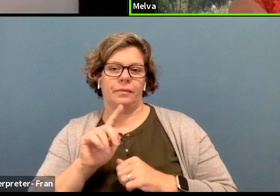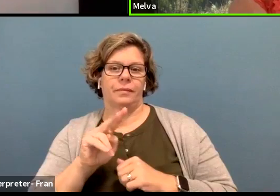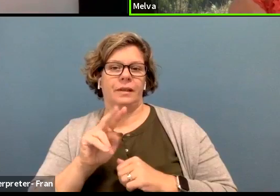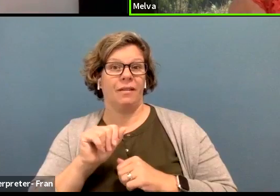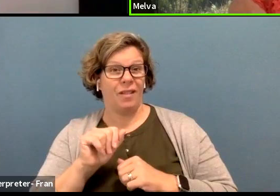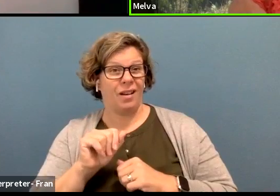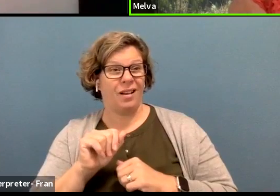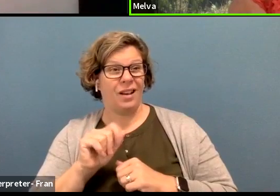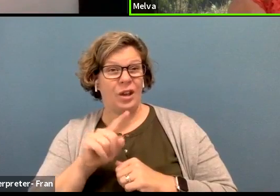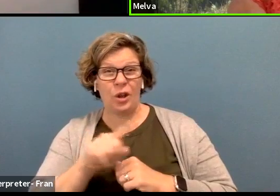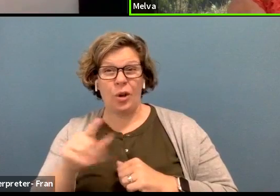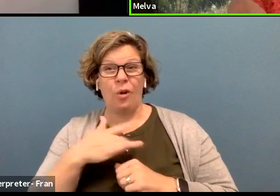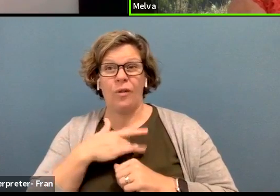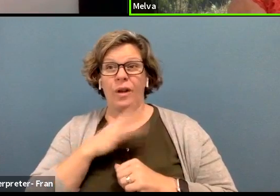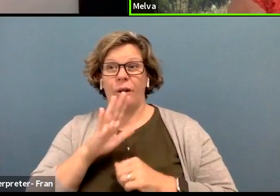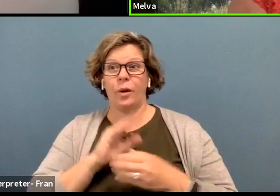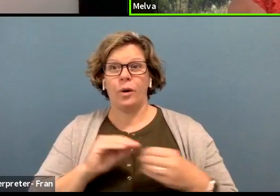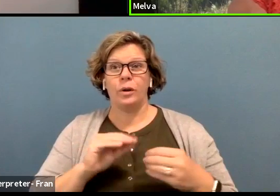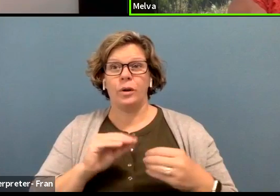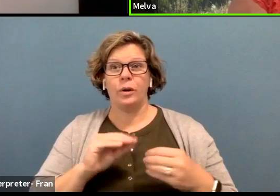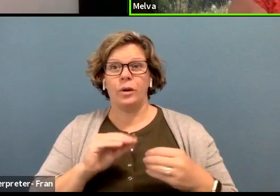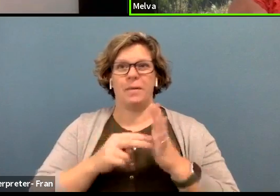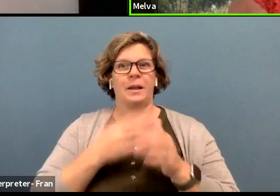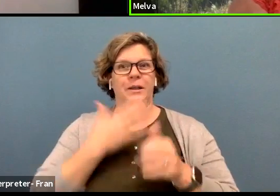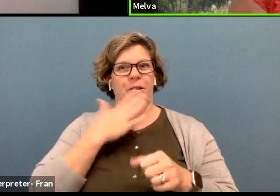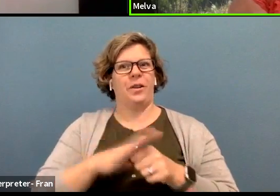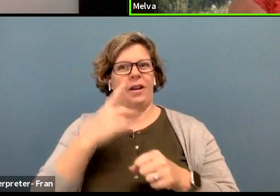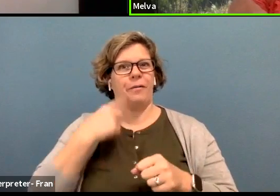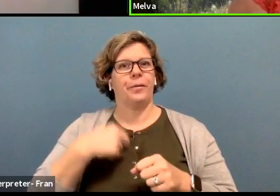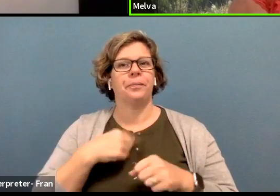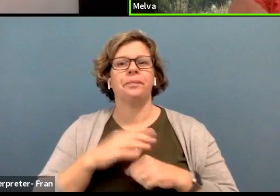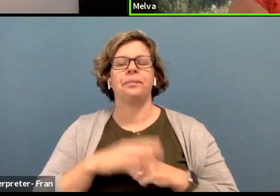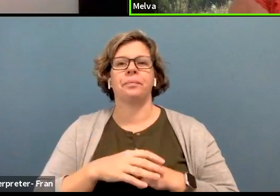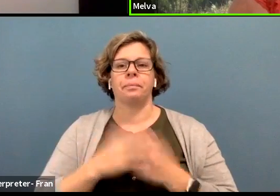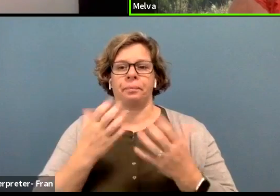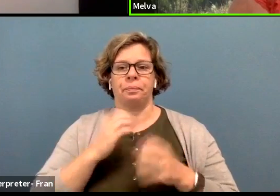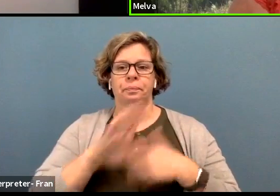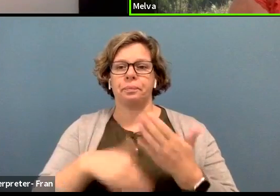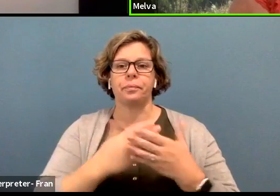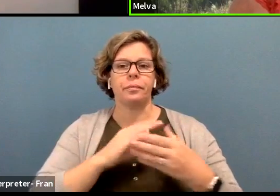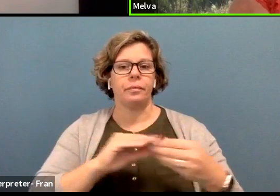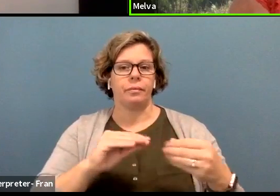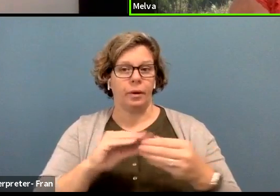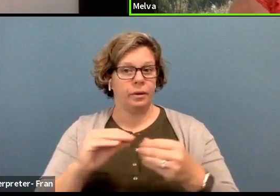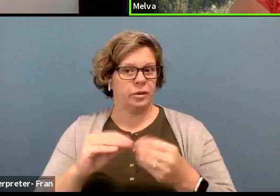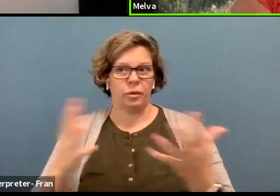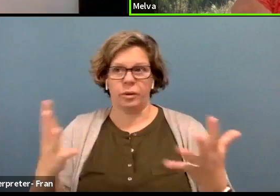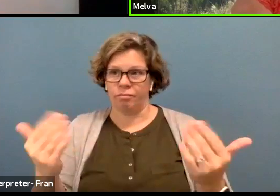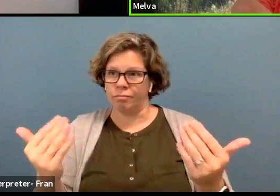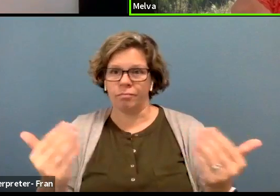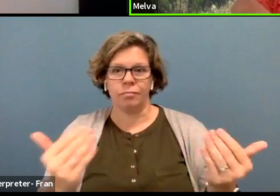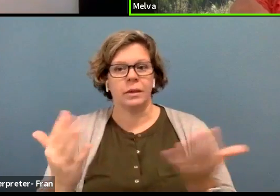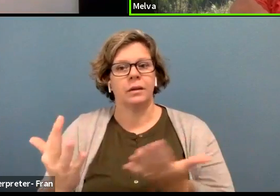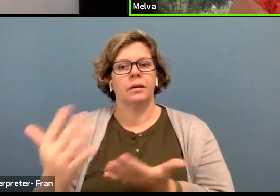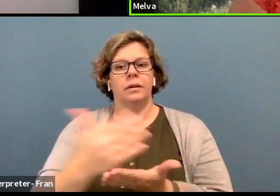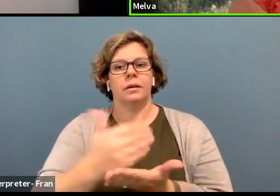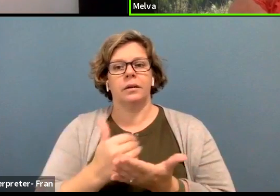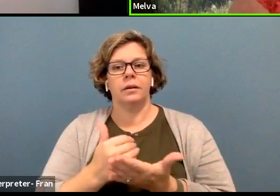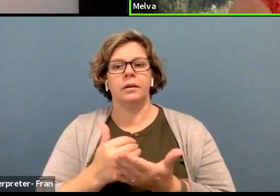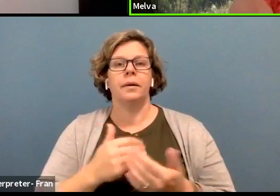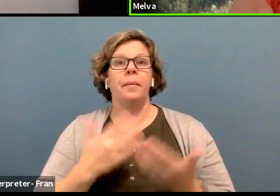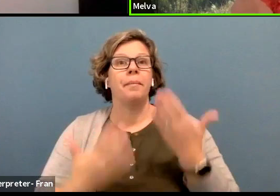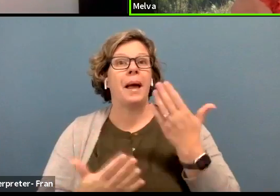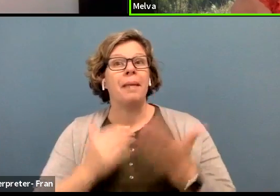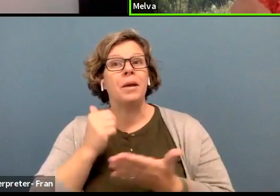like you have a story, it's good enough. We want all stories. if you just helped recreation group